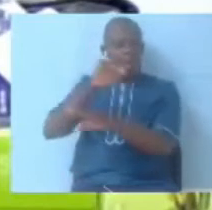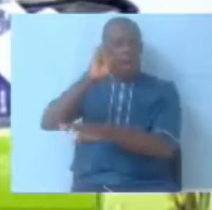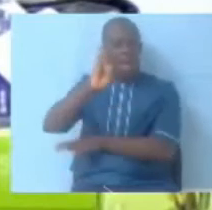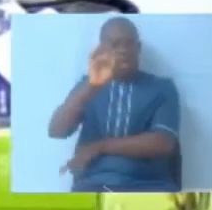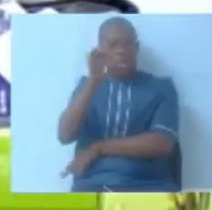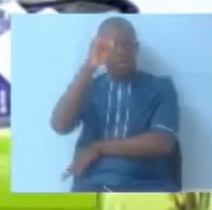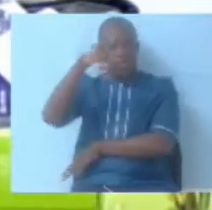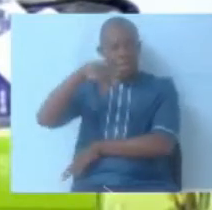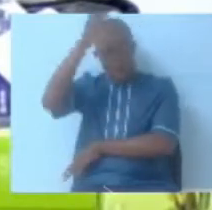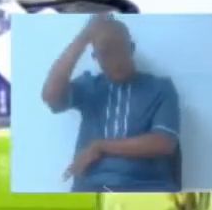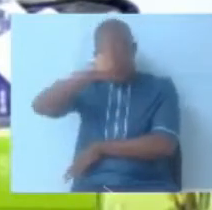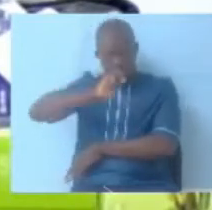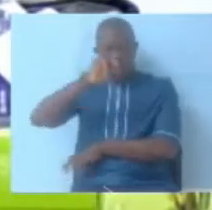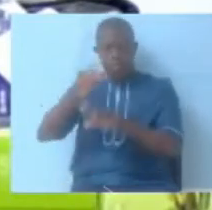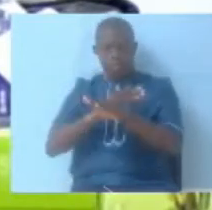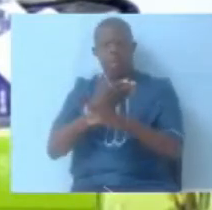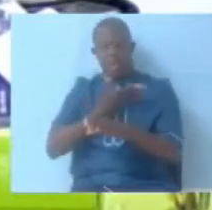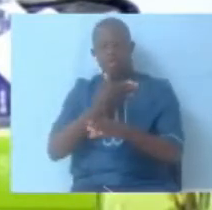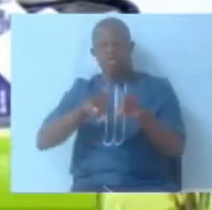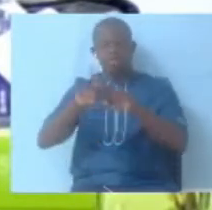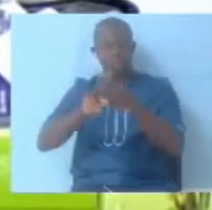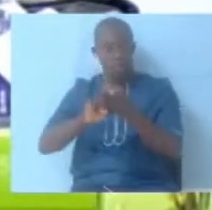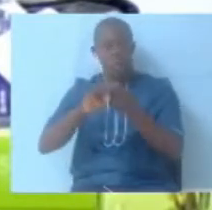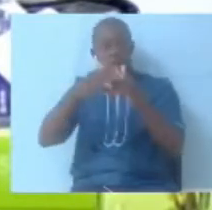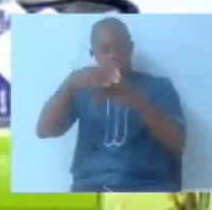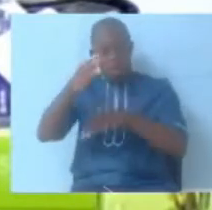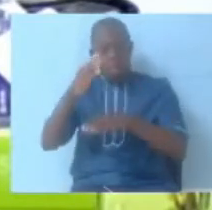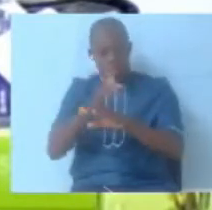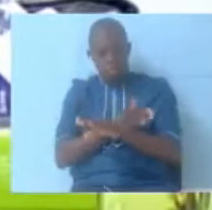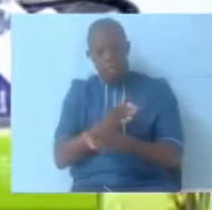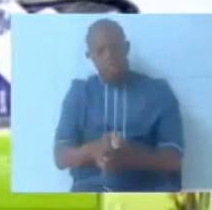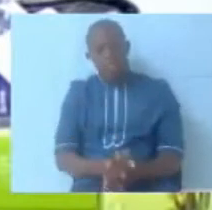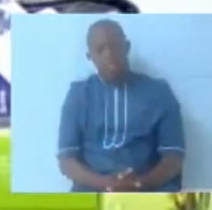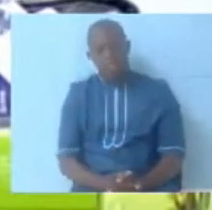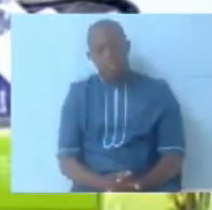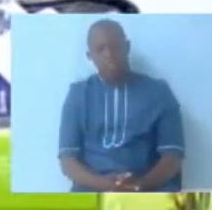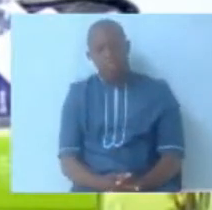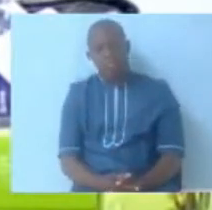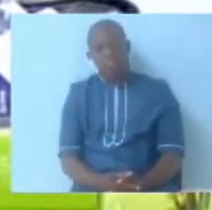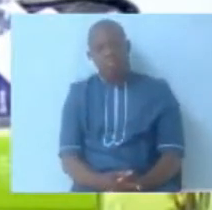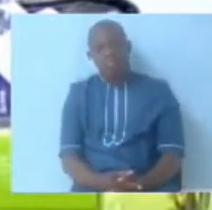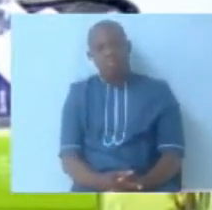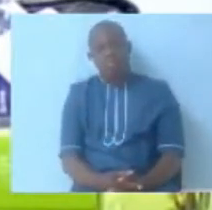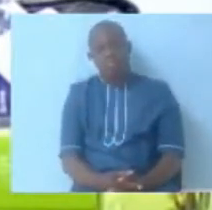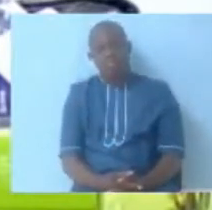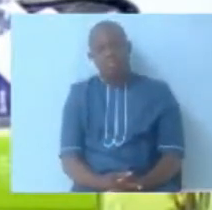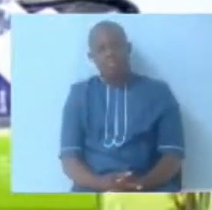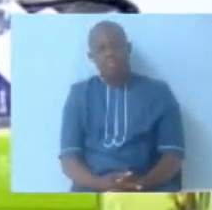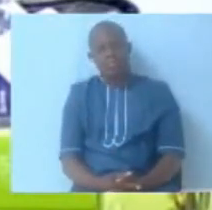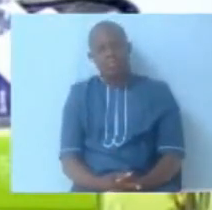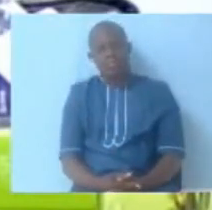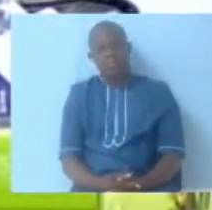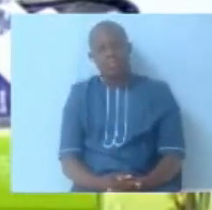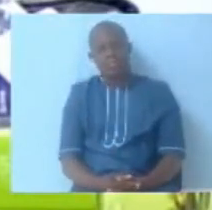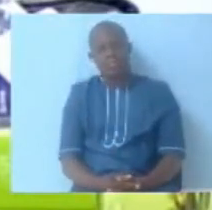kolu lanya anatake nyintiko anin mola kolu takita nyola men ya lonko woreketa moti ka fama enum pasala jagn